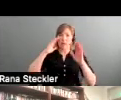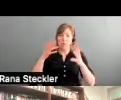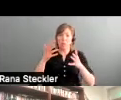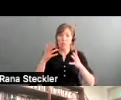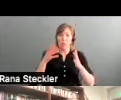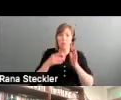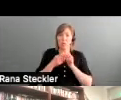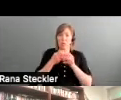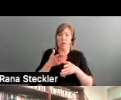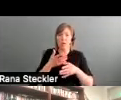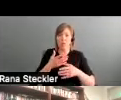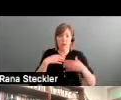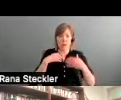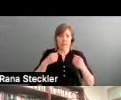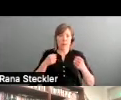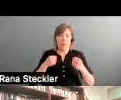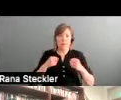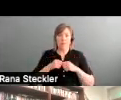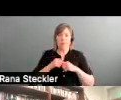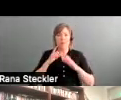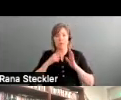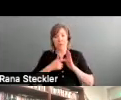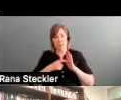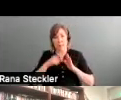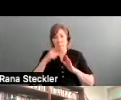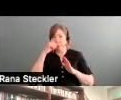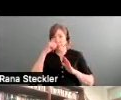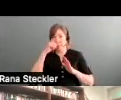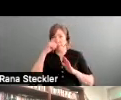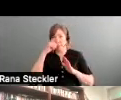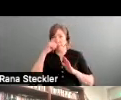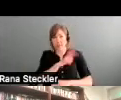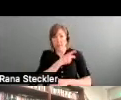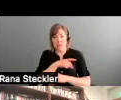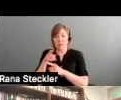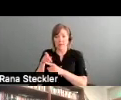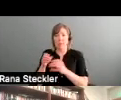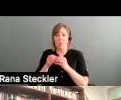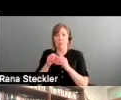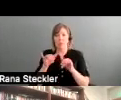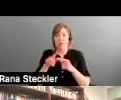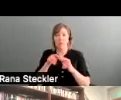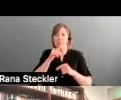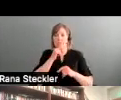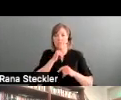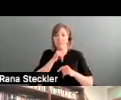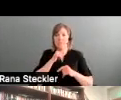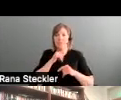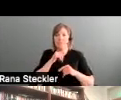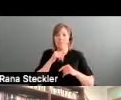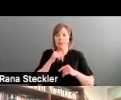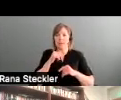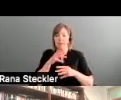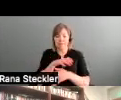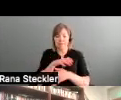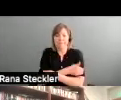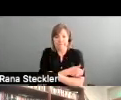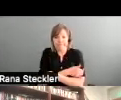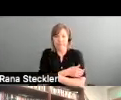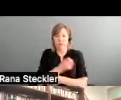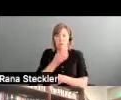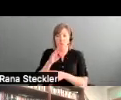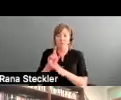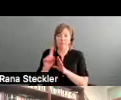constitute recovery. So, for instance, Black patients were much more likely to be subjected to mechanical restraints or